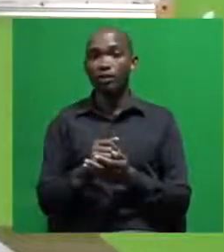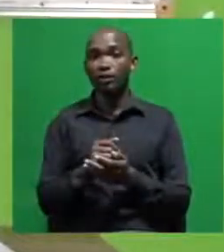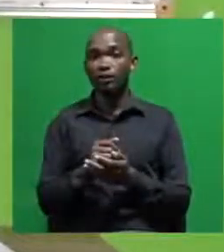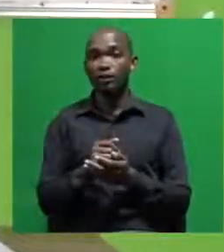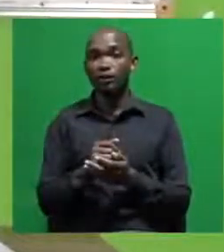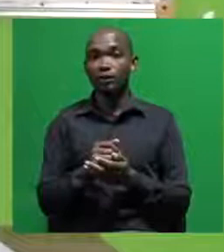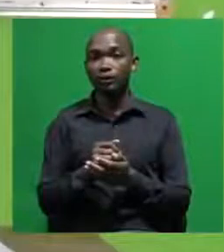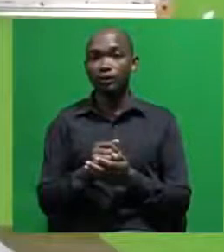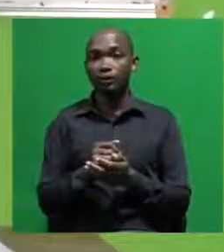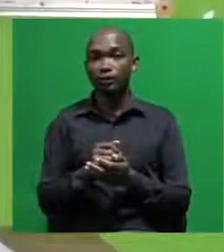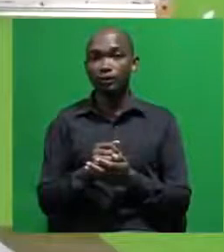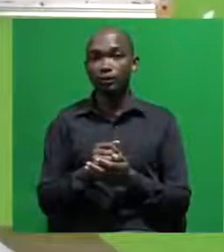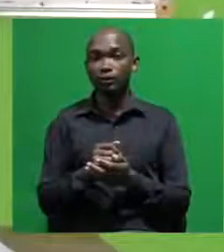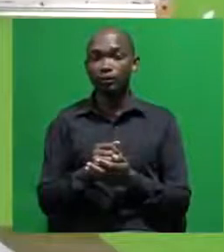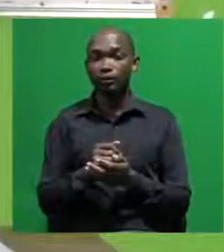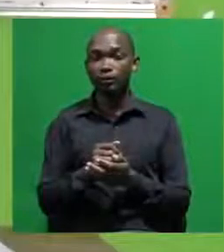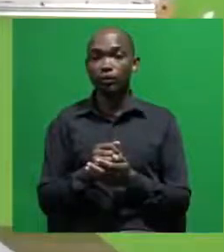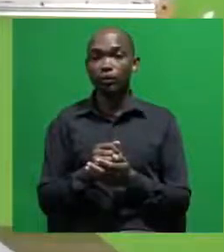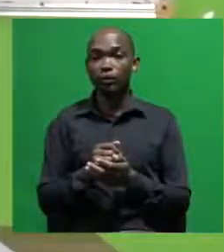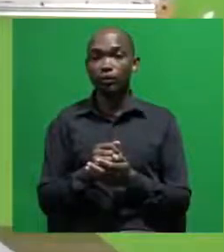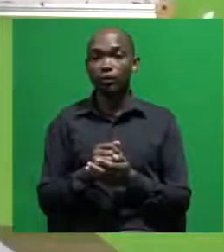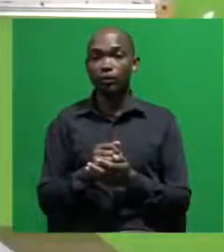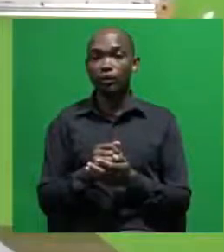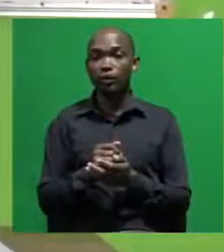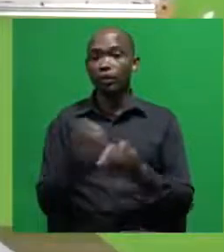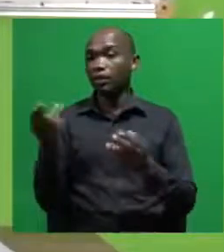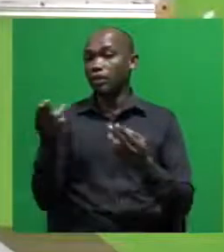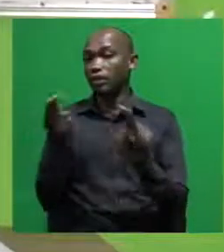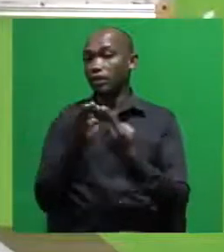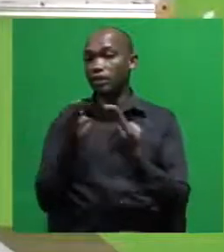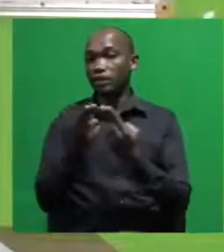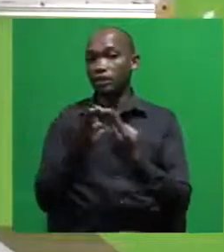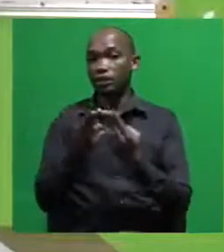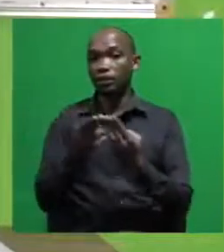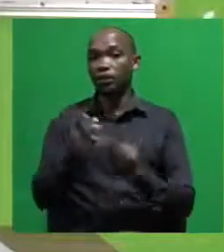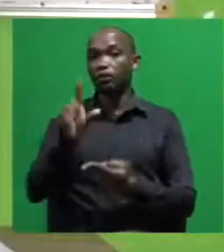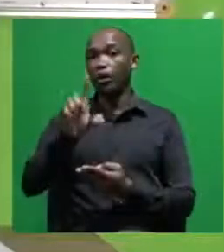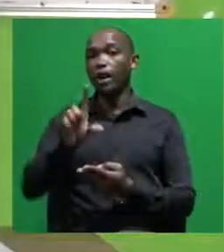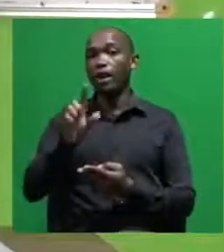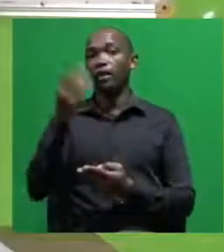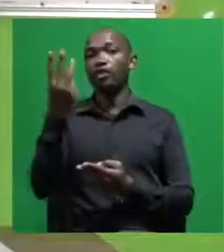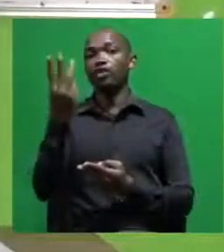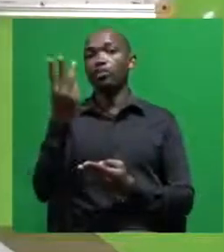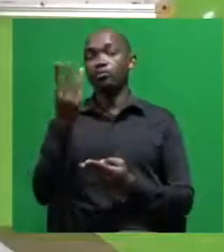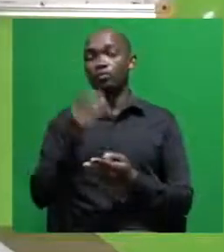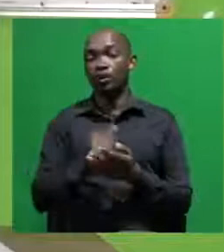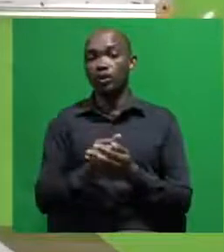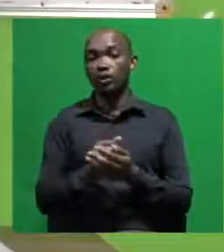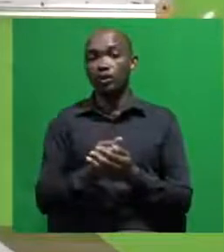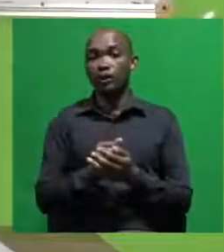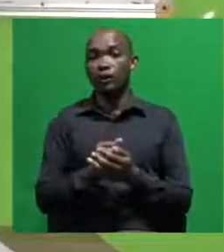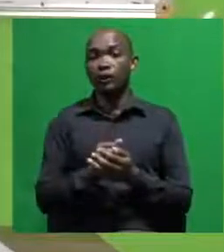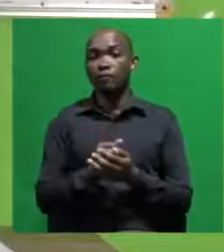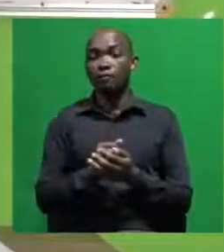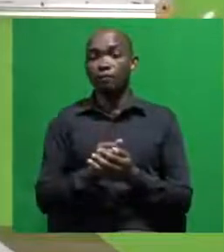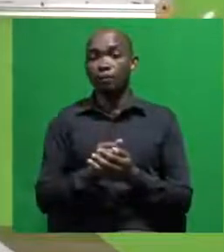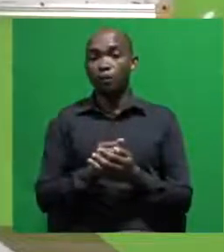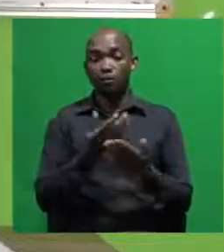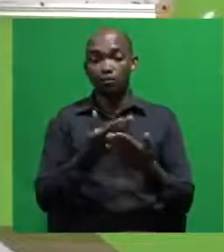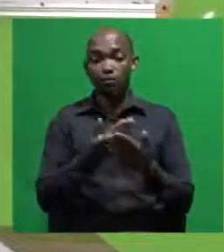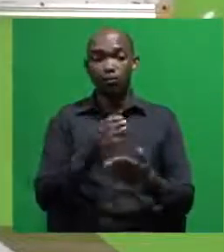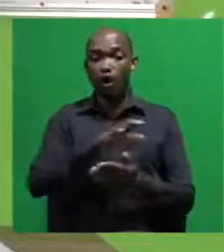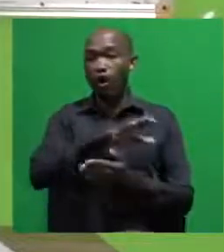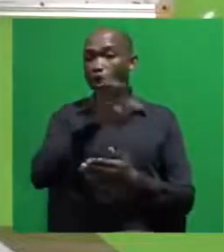is equal to what? Okay, thank you. This is equal to L cube. So that is